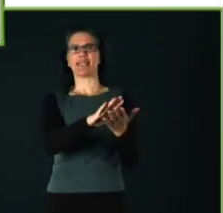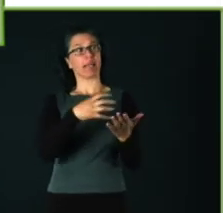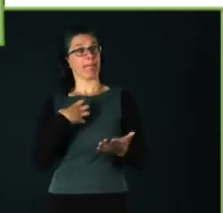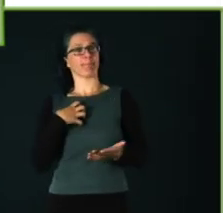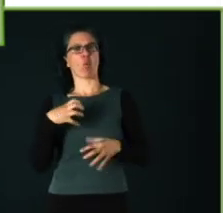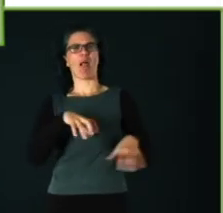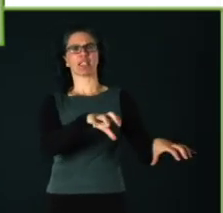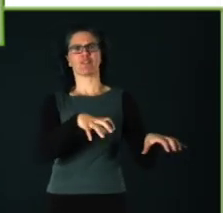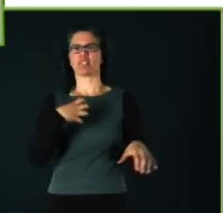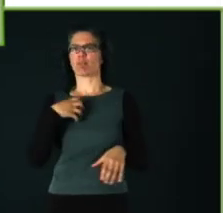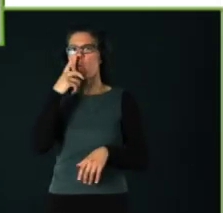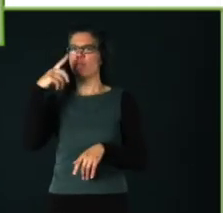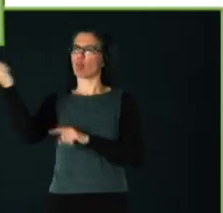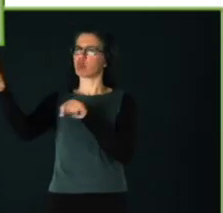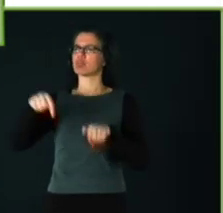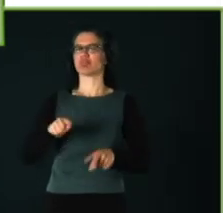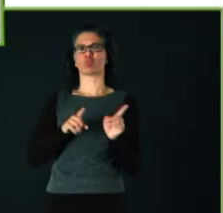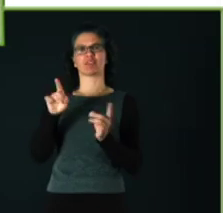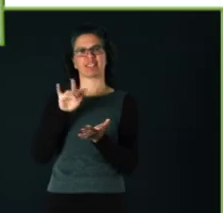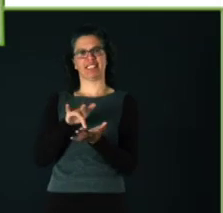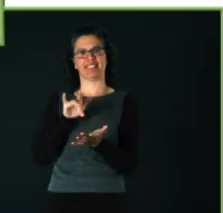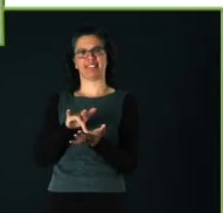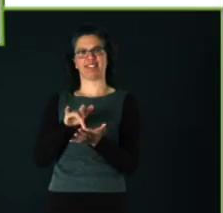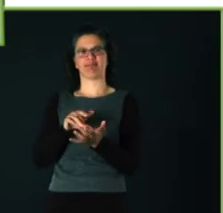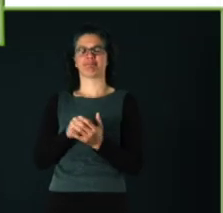and people coming into town.